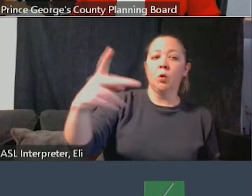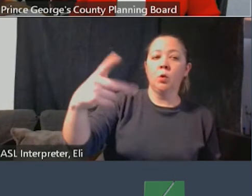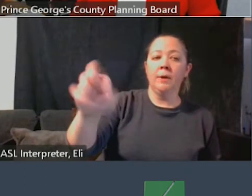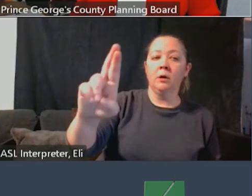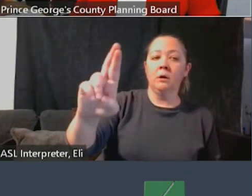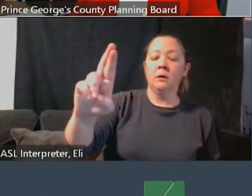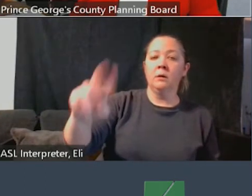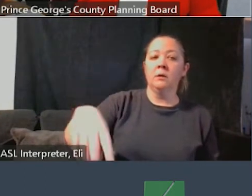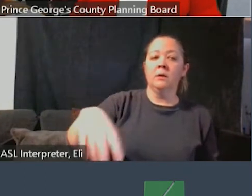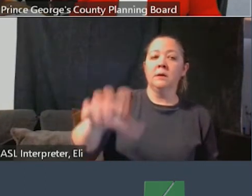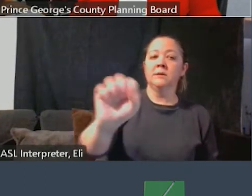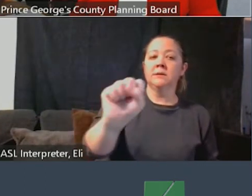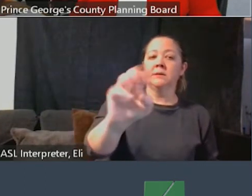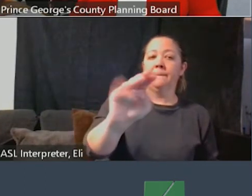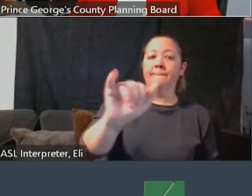Desiree Smith?